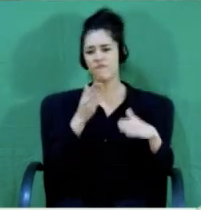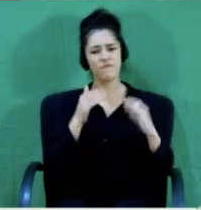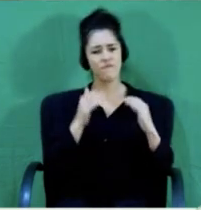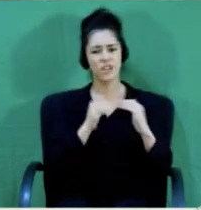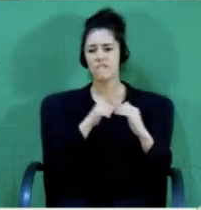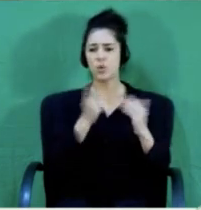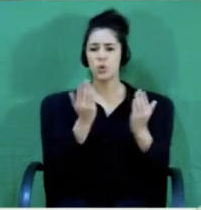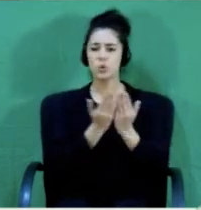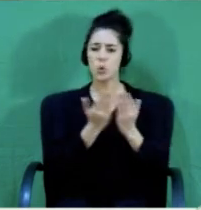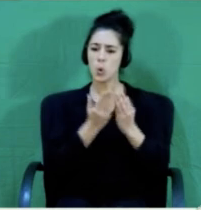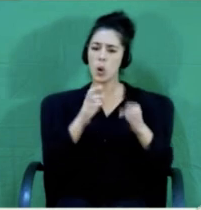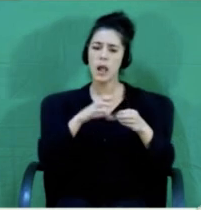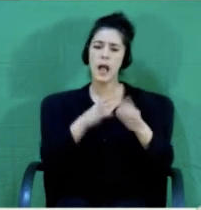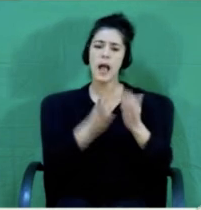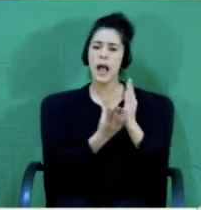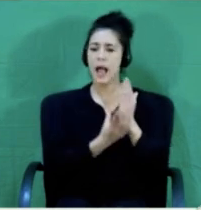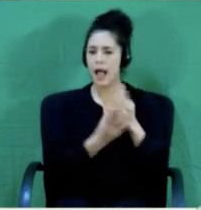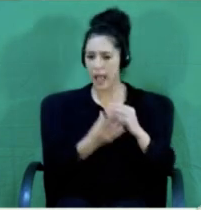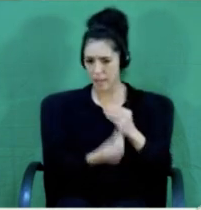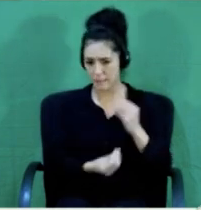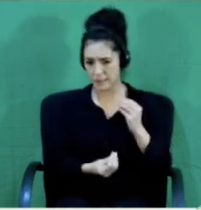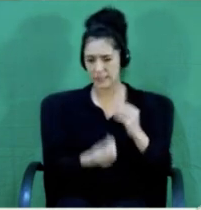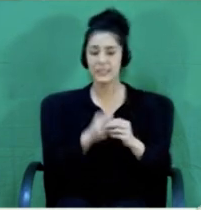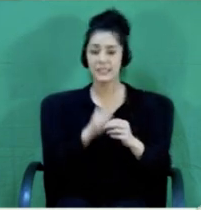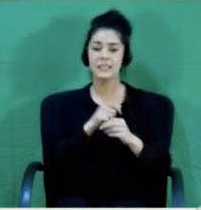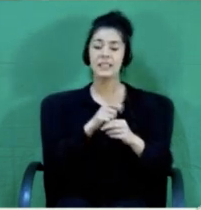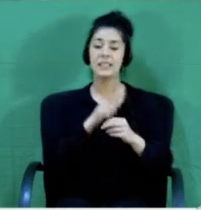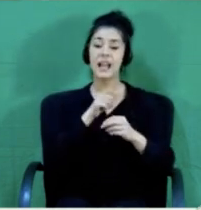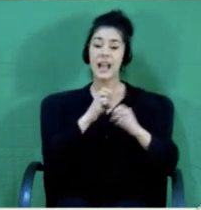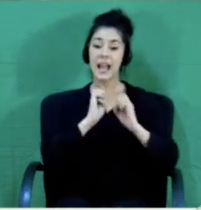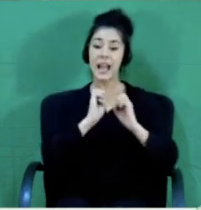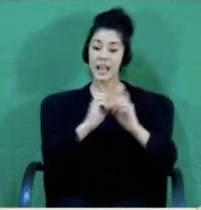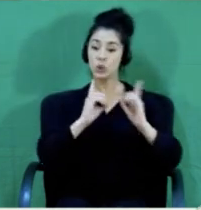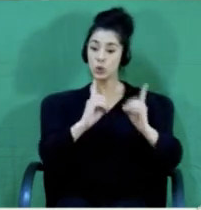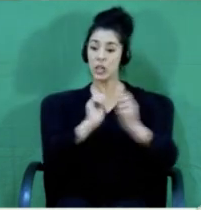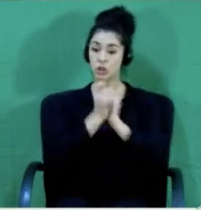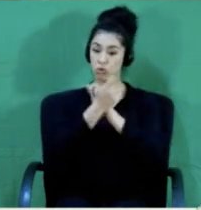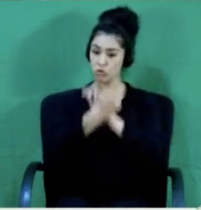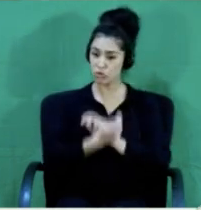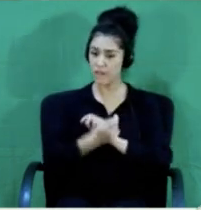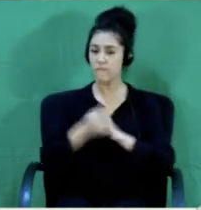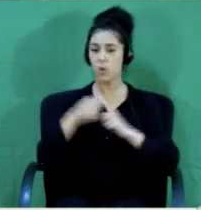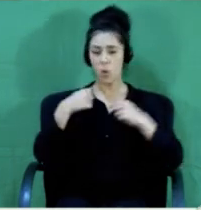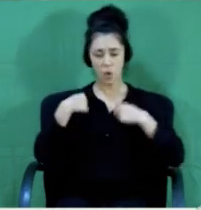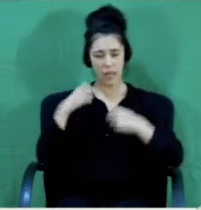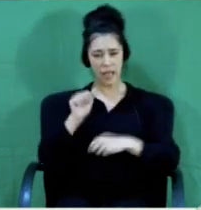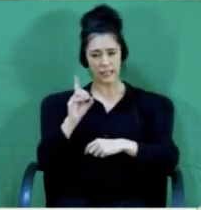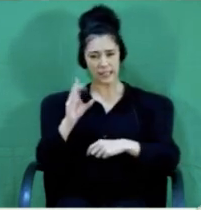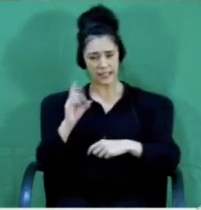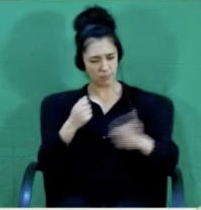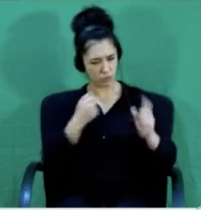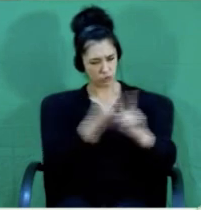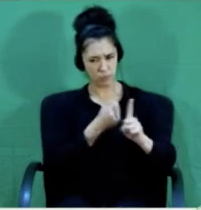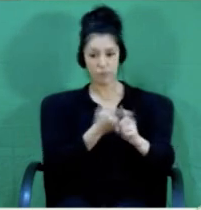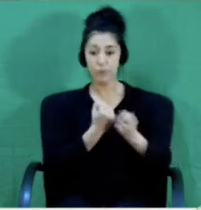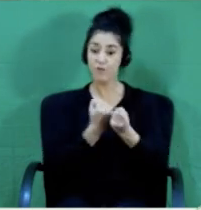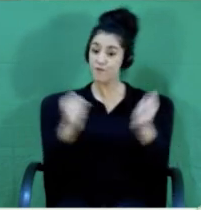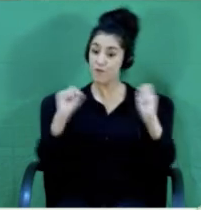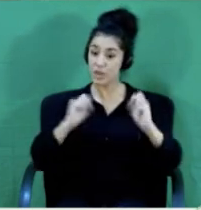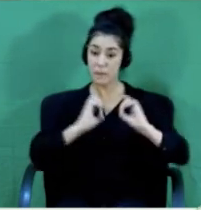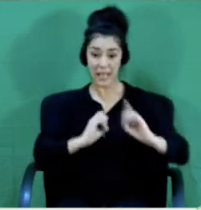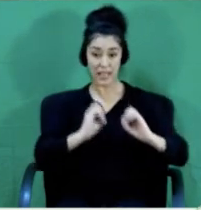absenteeism. Education reform is what the ACDP champions, and the freedom in education is a